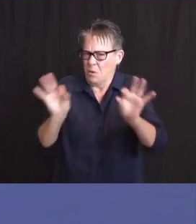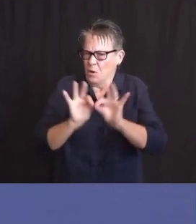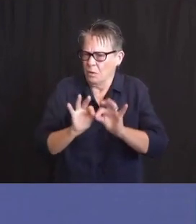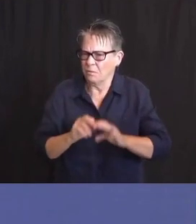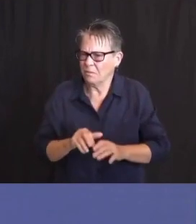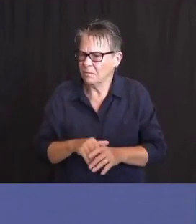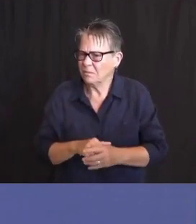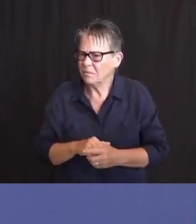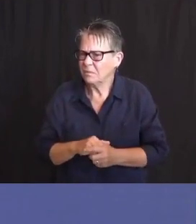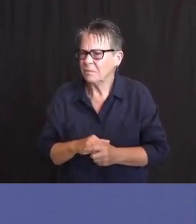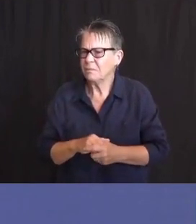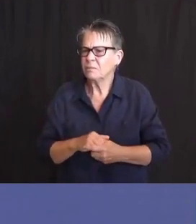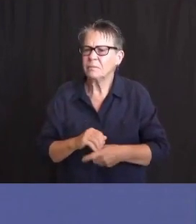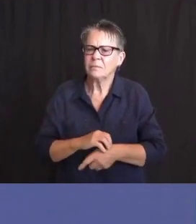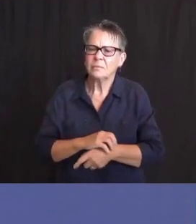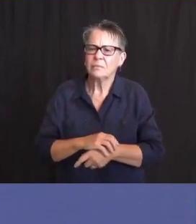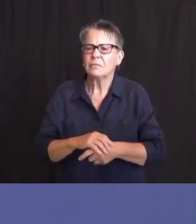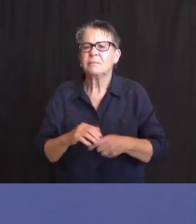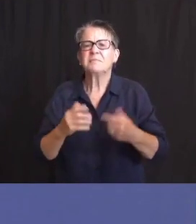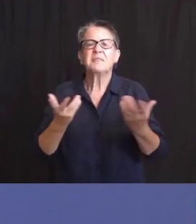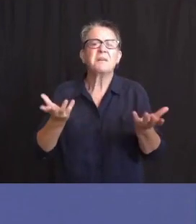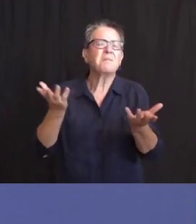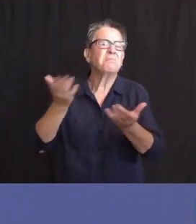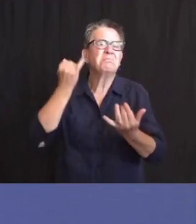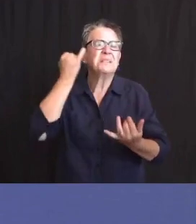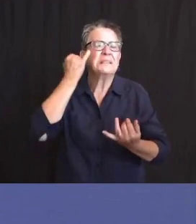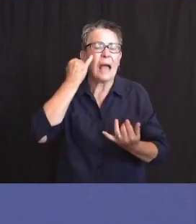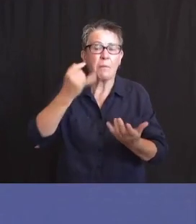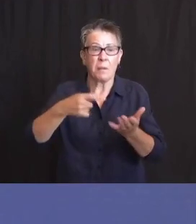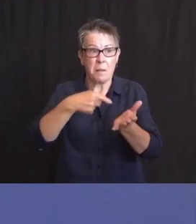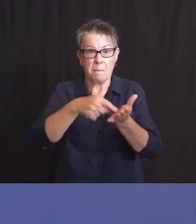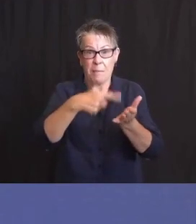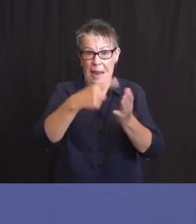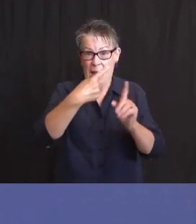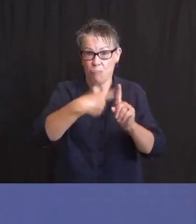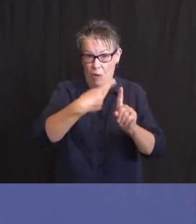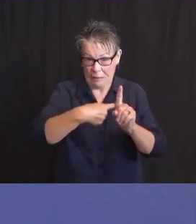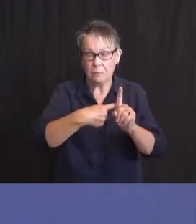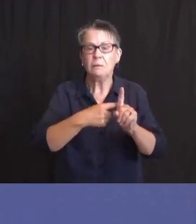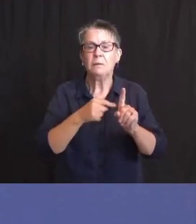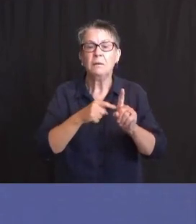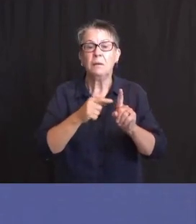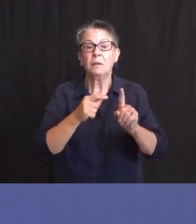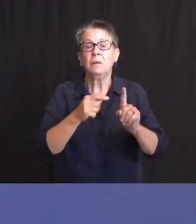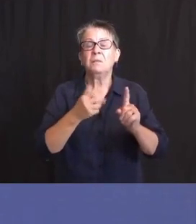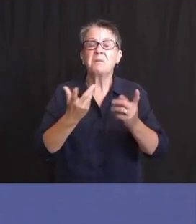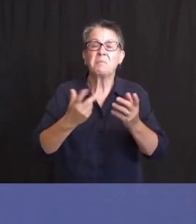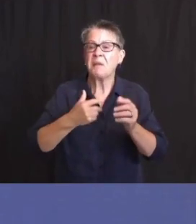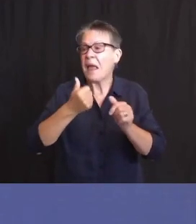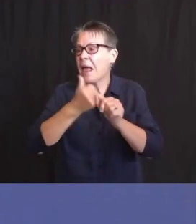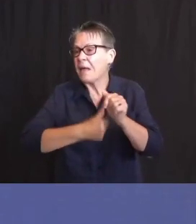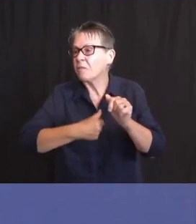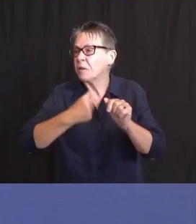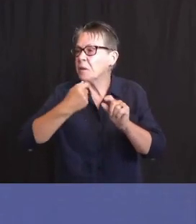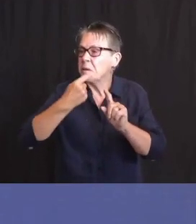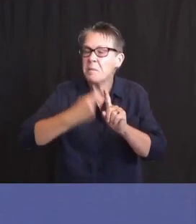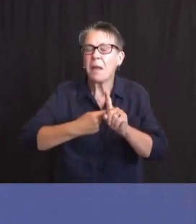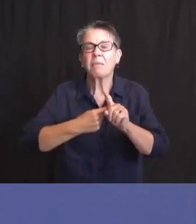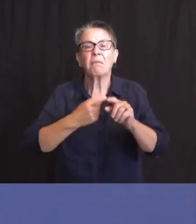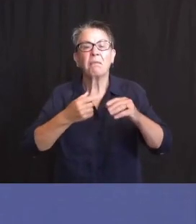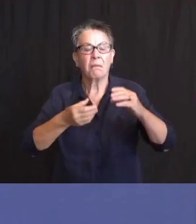had a window of you haven't had to pay your mortgage, you have a 6-month window to make that up, something like that. Anything you want to add, or are you good?